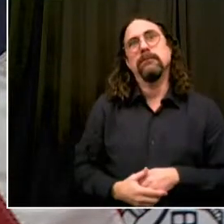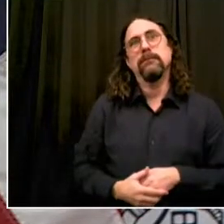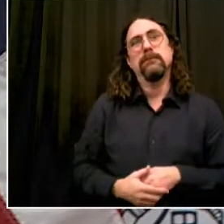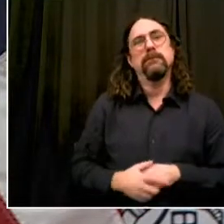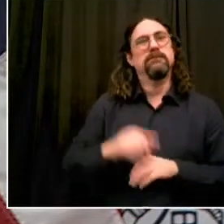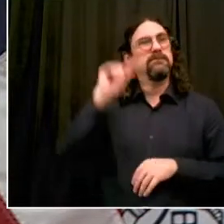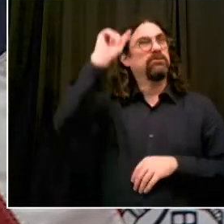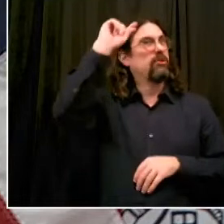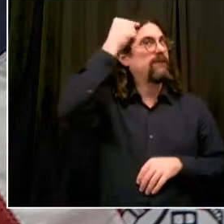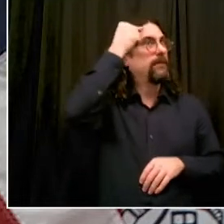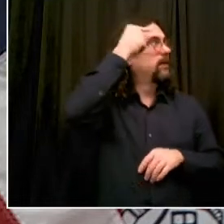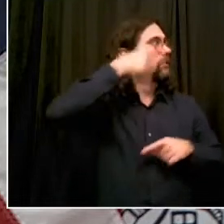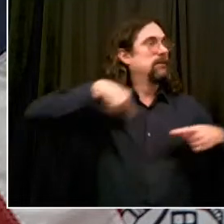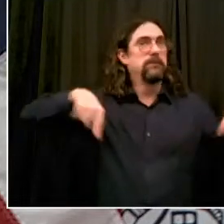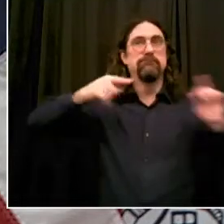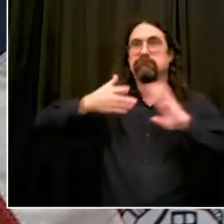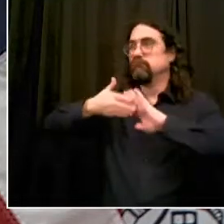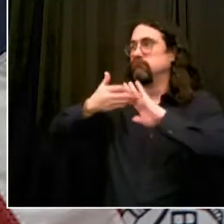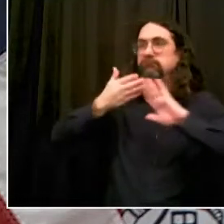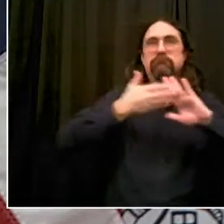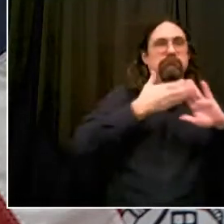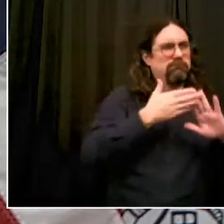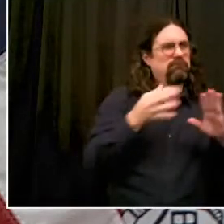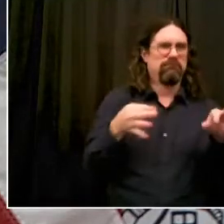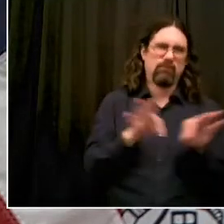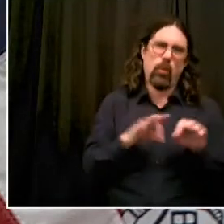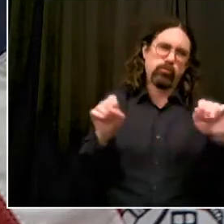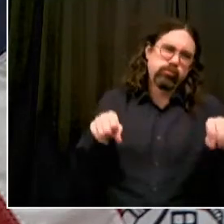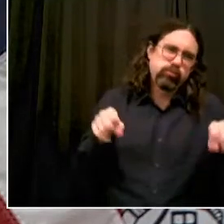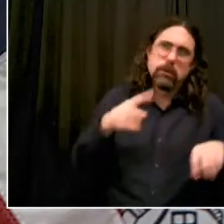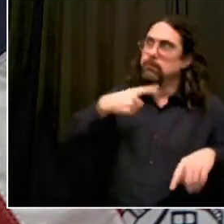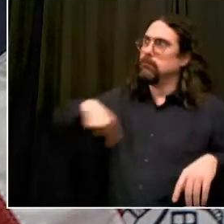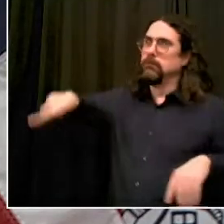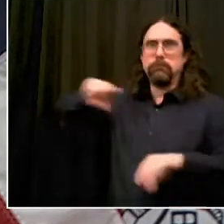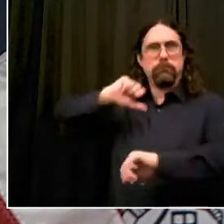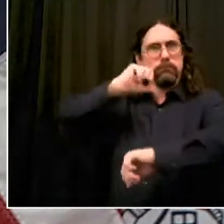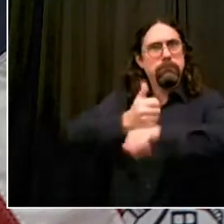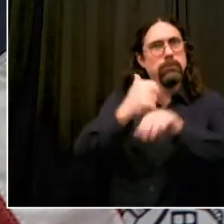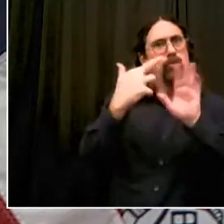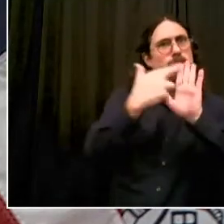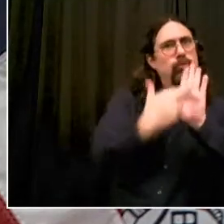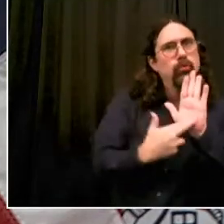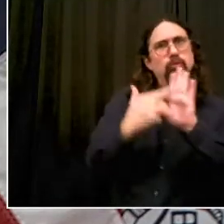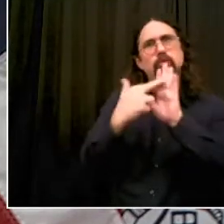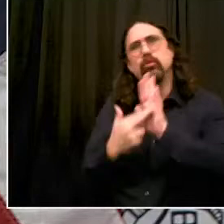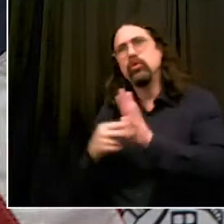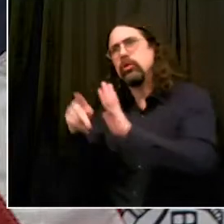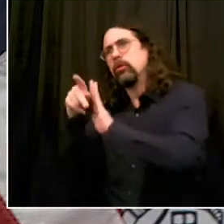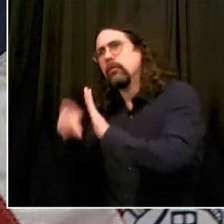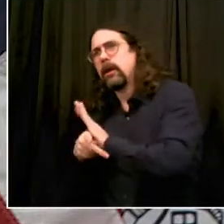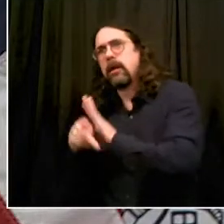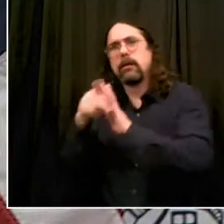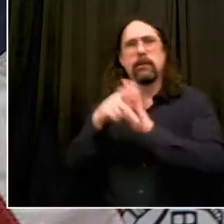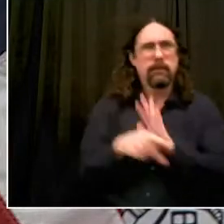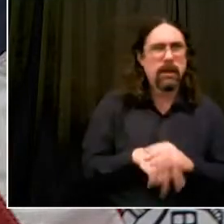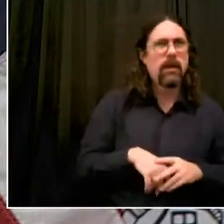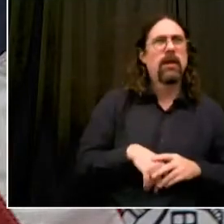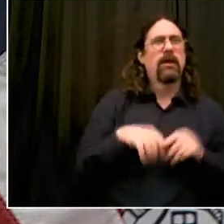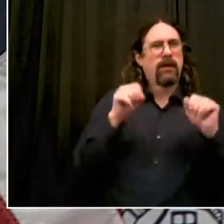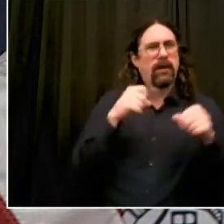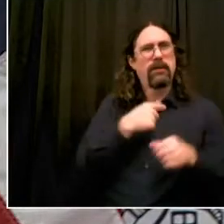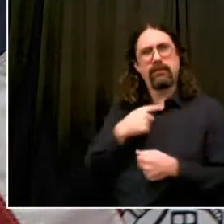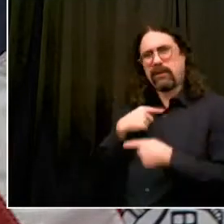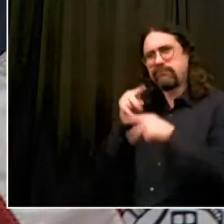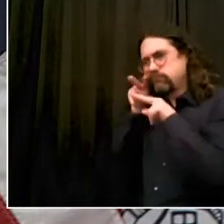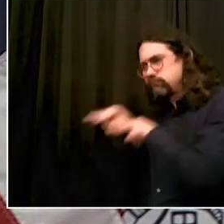updates and guidance and leaning on the data and the science constantly. But nothing works without the people.